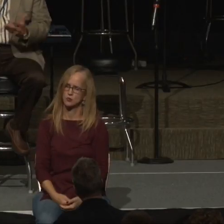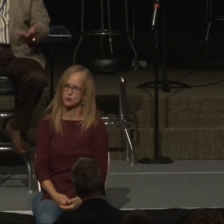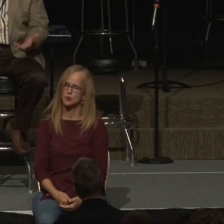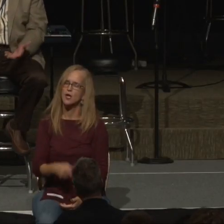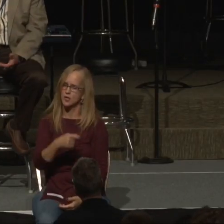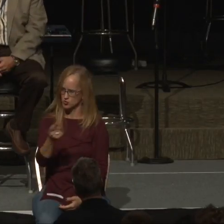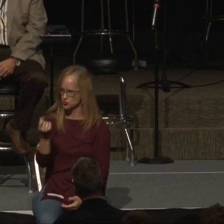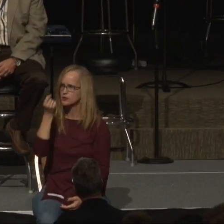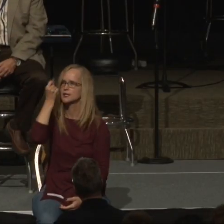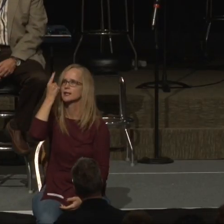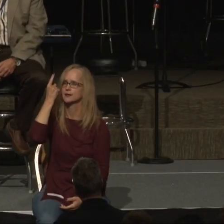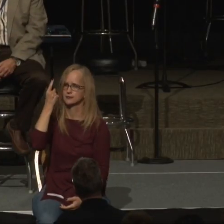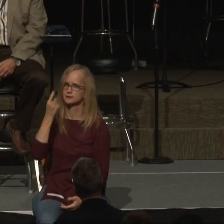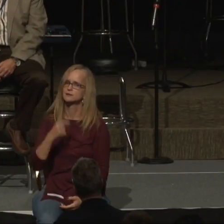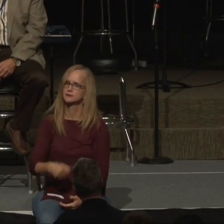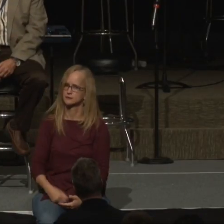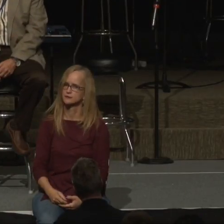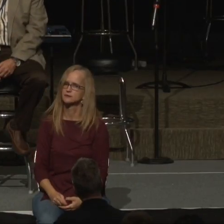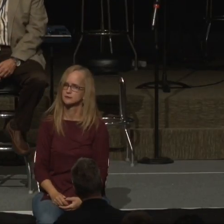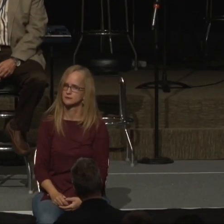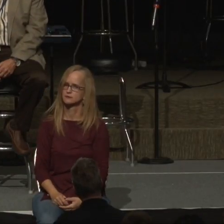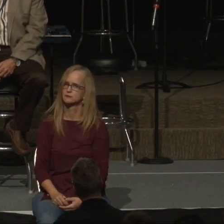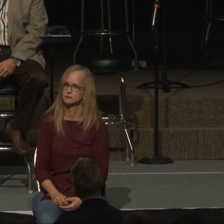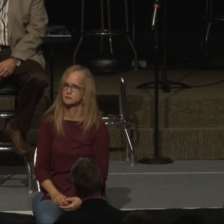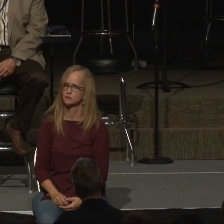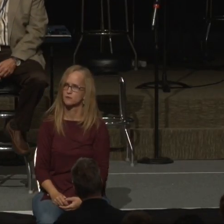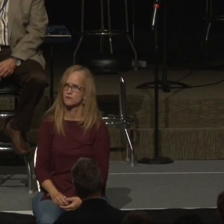And you'll get it.